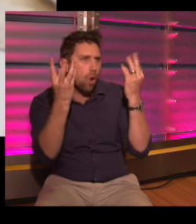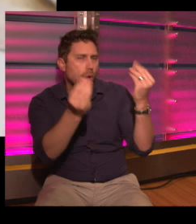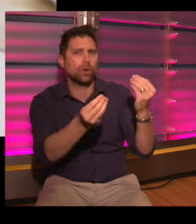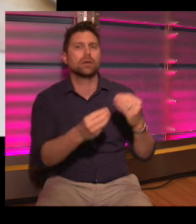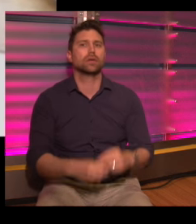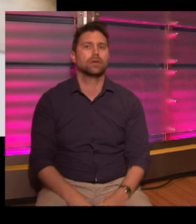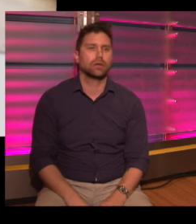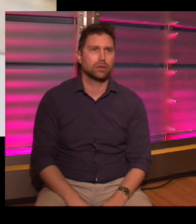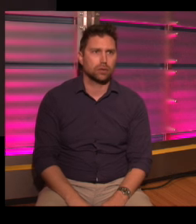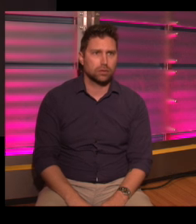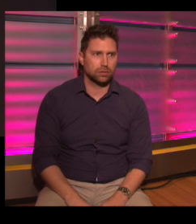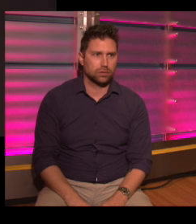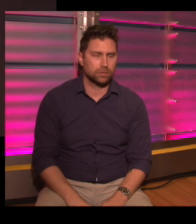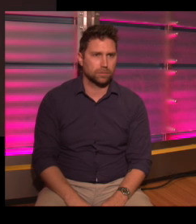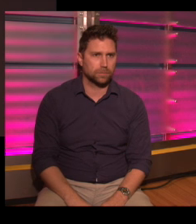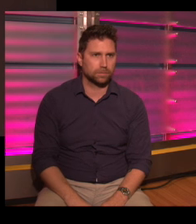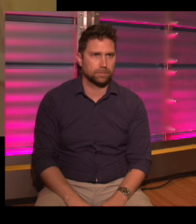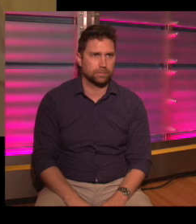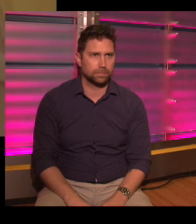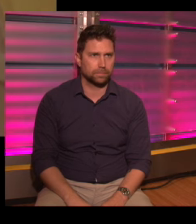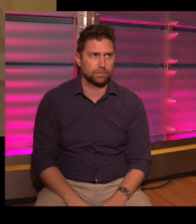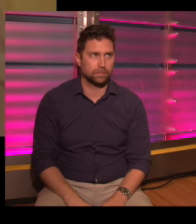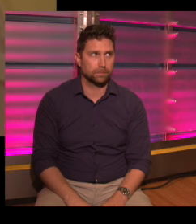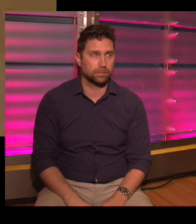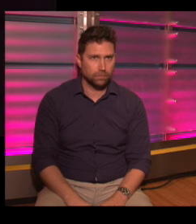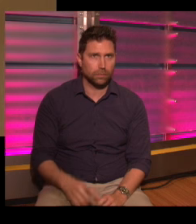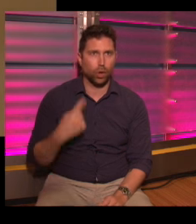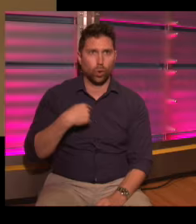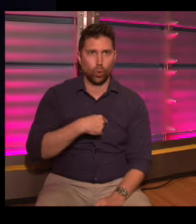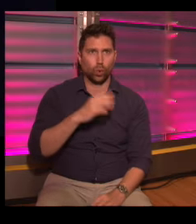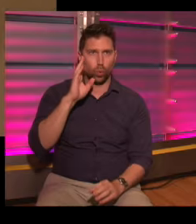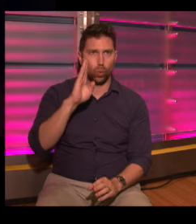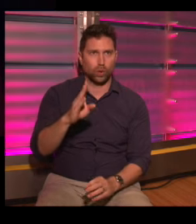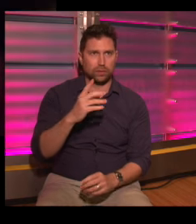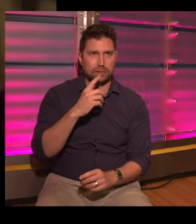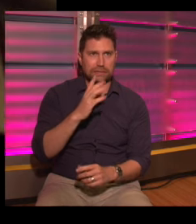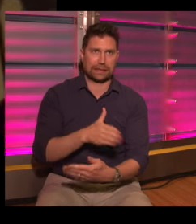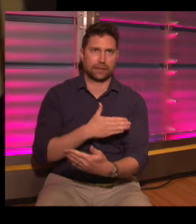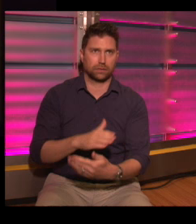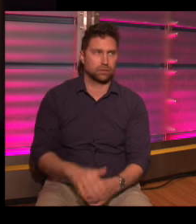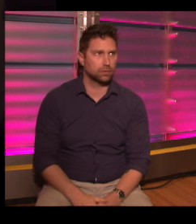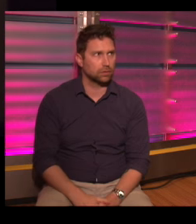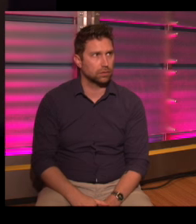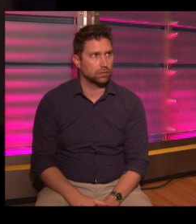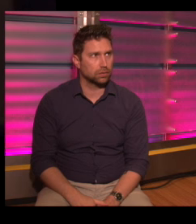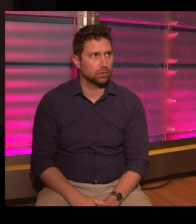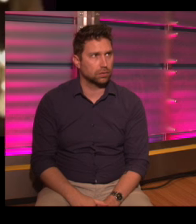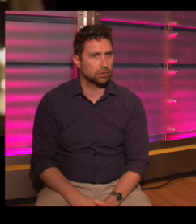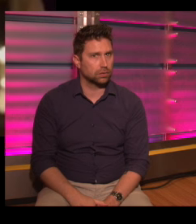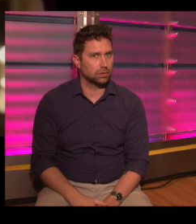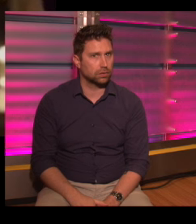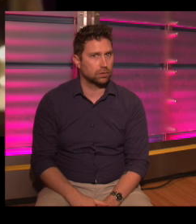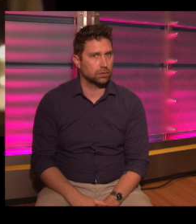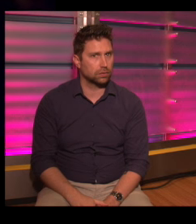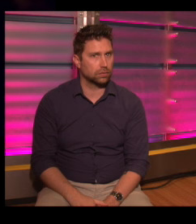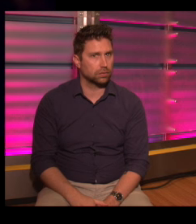Air strikes on rebel position. We are going to stay. Tommy! Go!